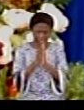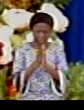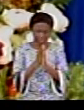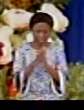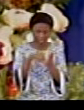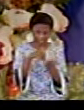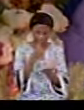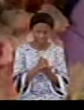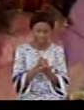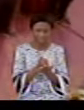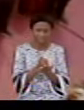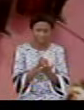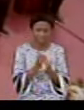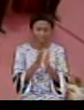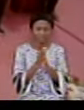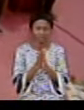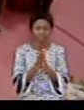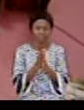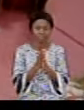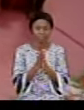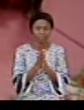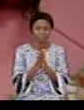pray.